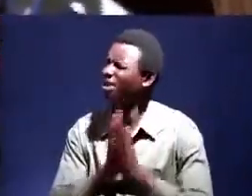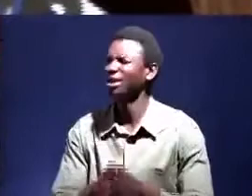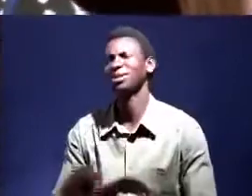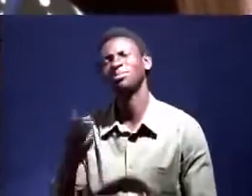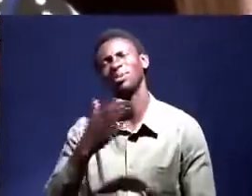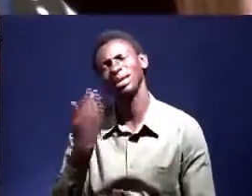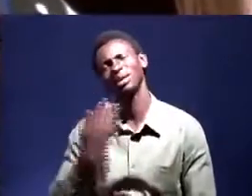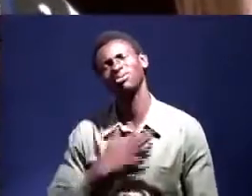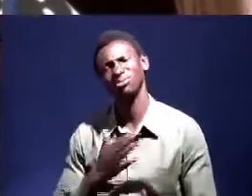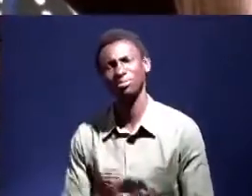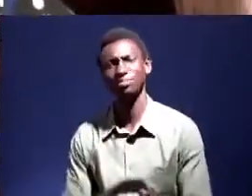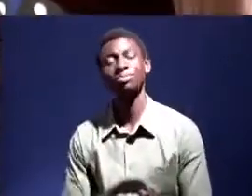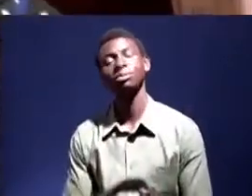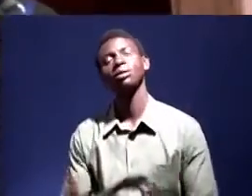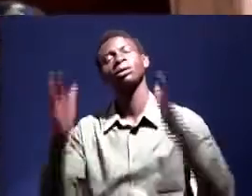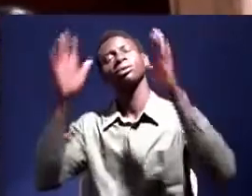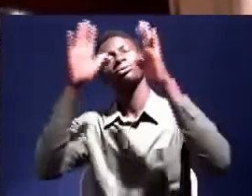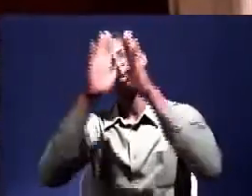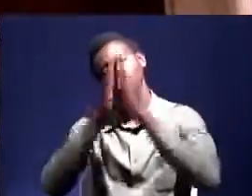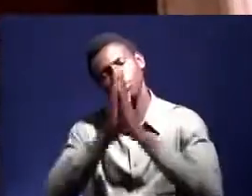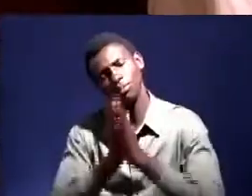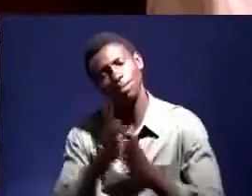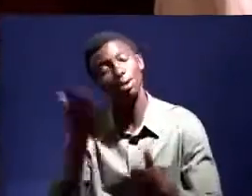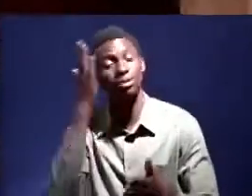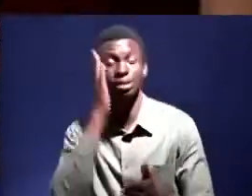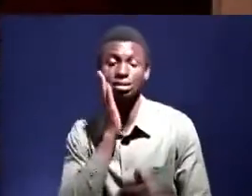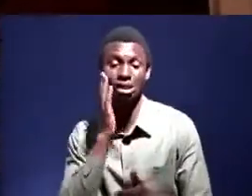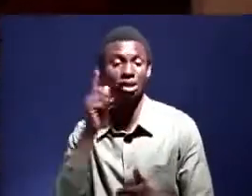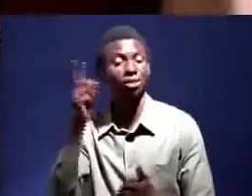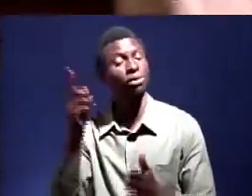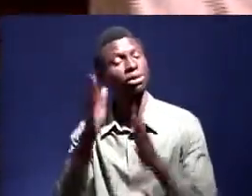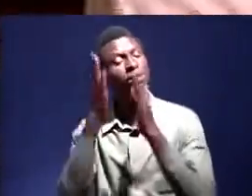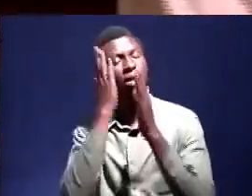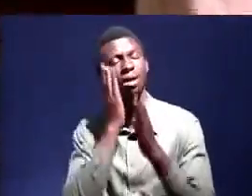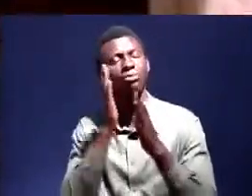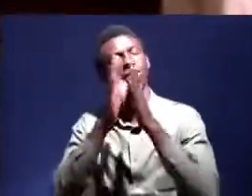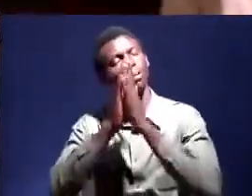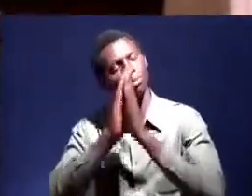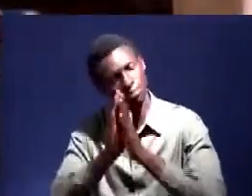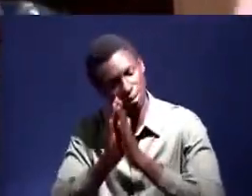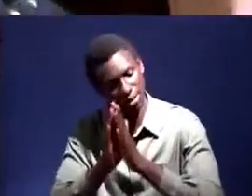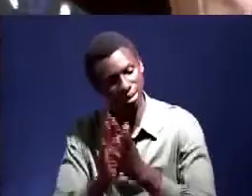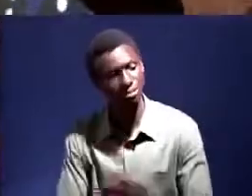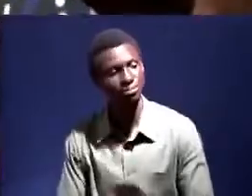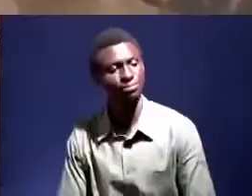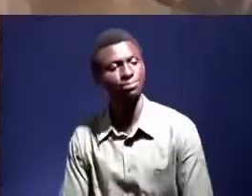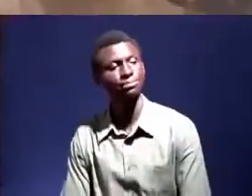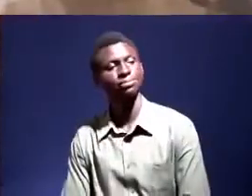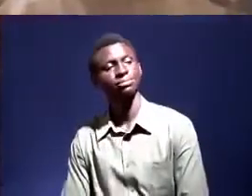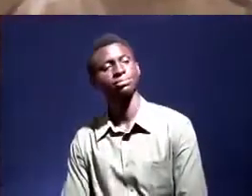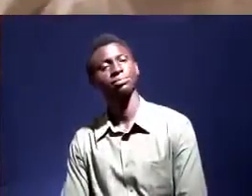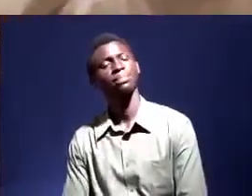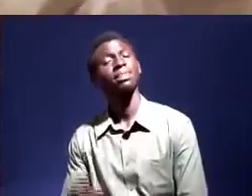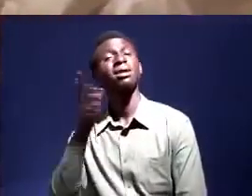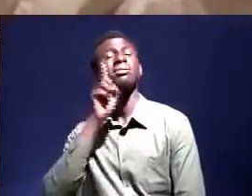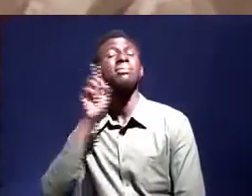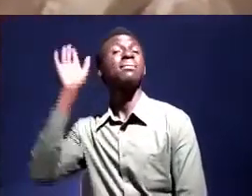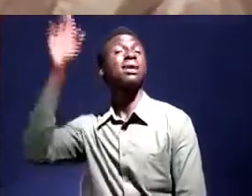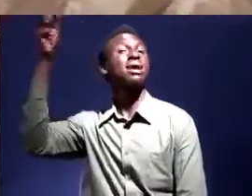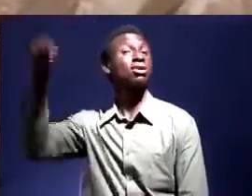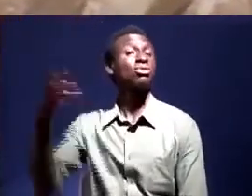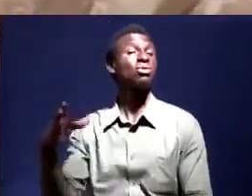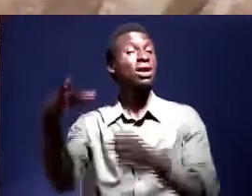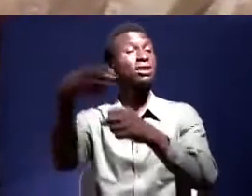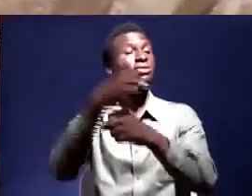yule kijana. Prayed for that boy. Tukamuombea yule kijana. His mother took home our tapes or our lectures and gave them to Peter. Mama yake huyu